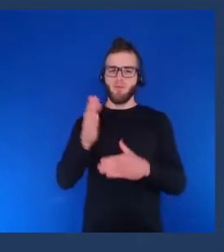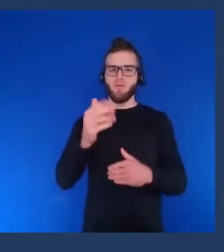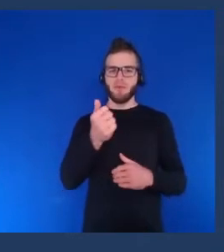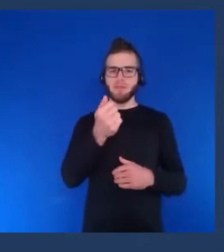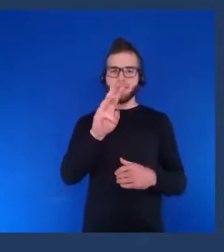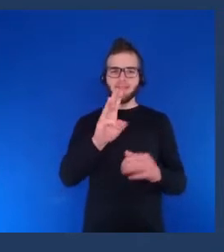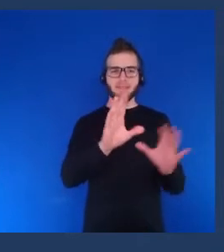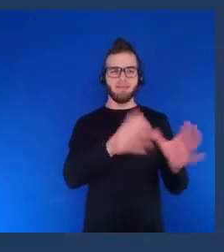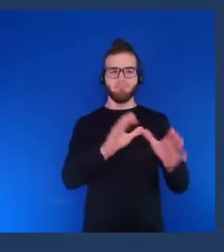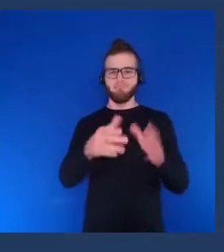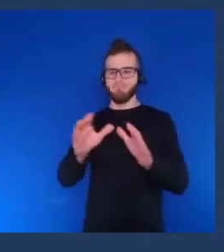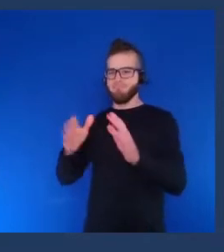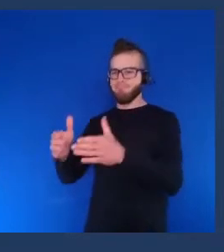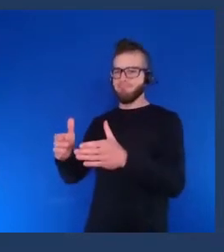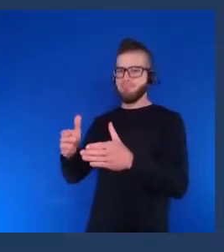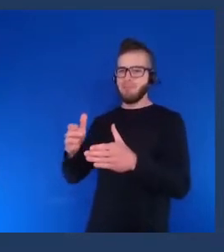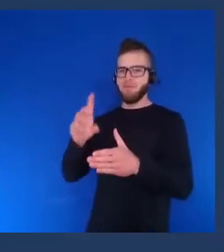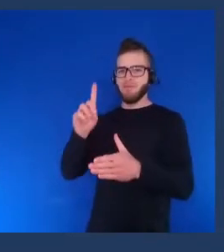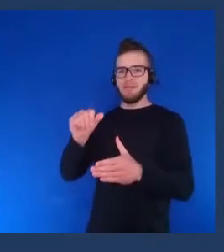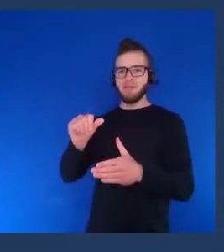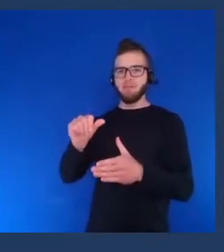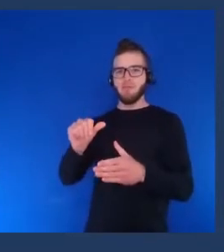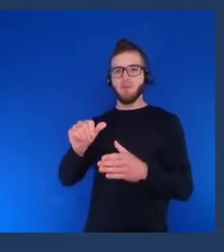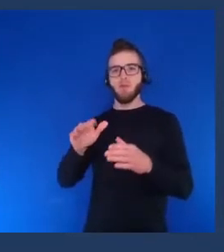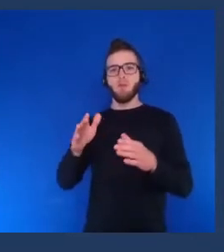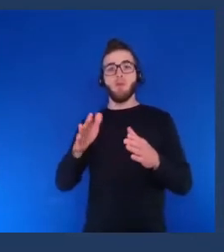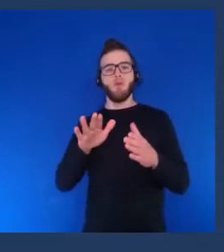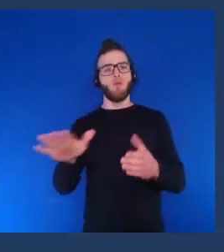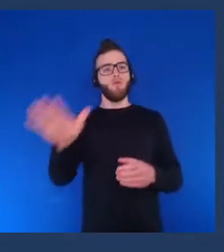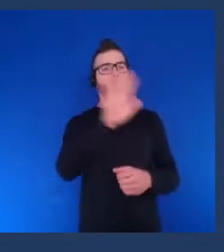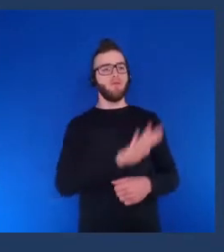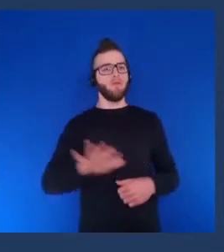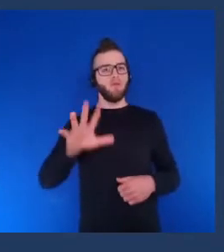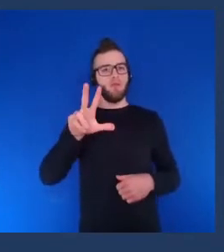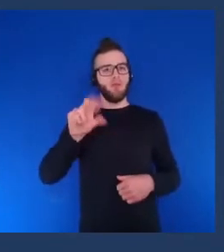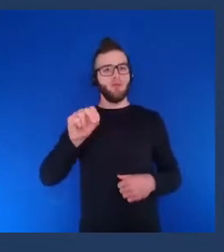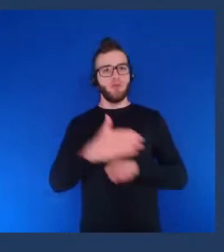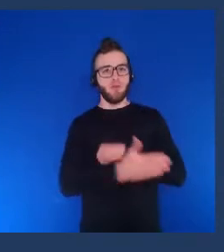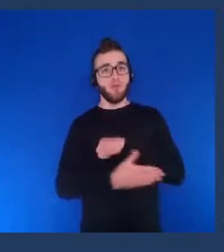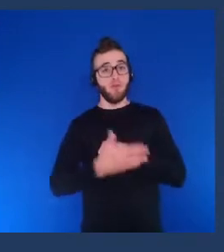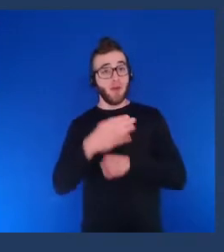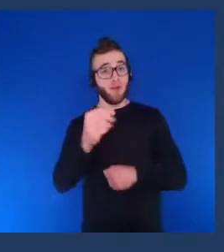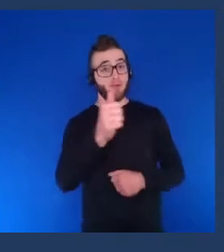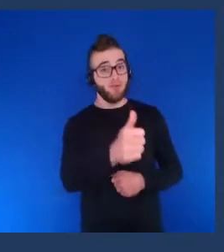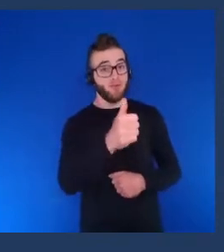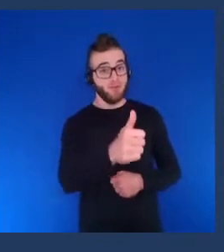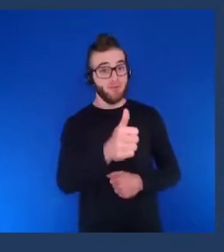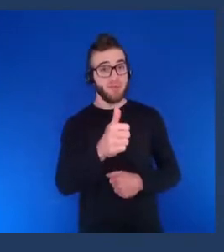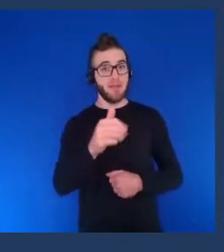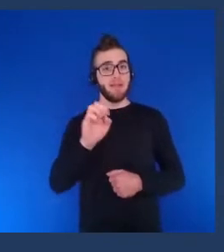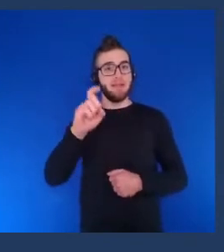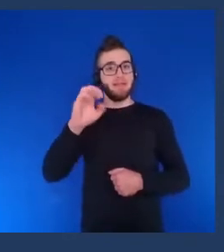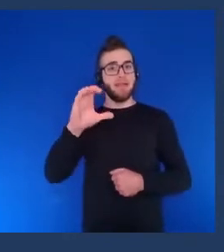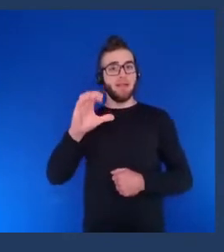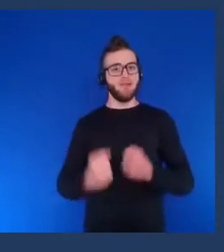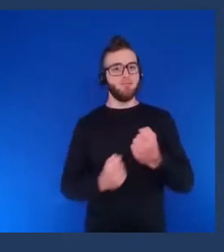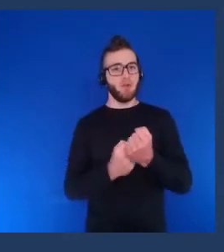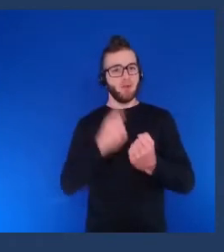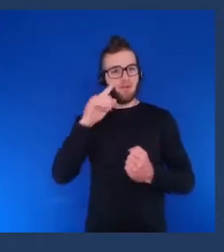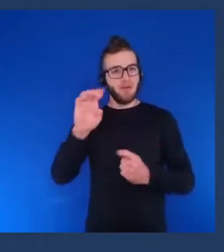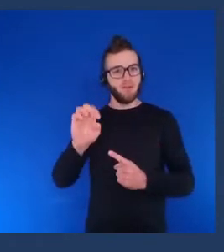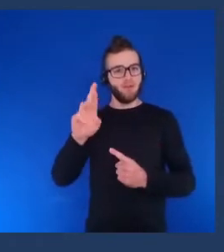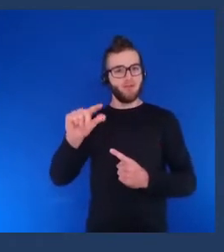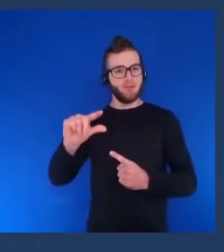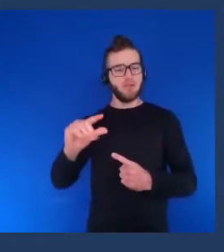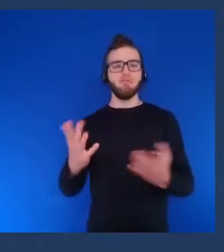30 countries. And you are the executive sponsor of the ERG. So tell us a little bit more about your involvement